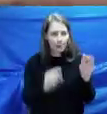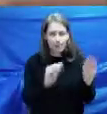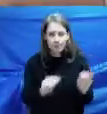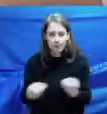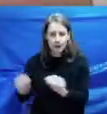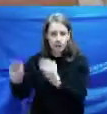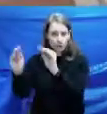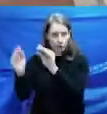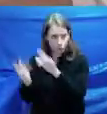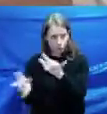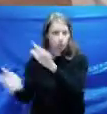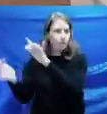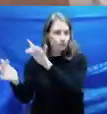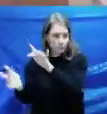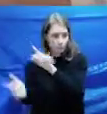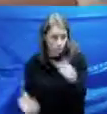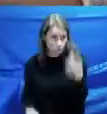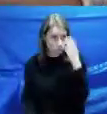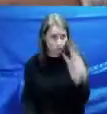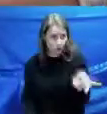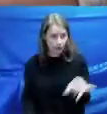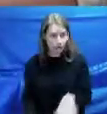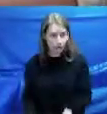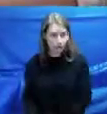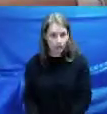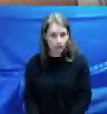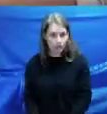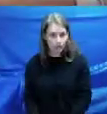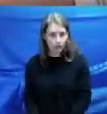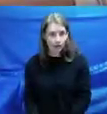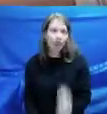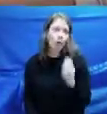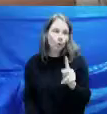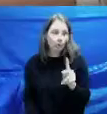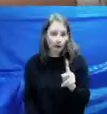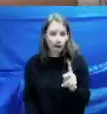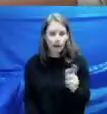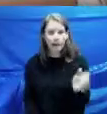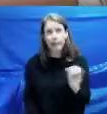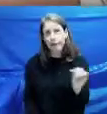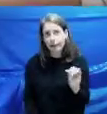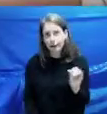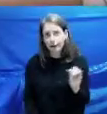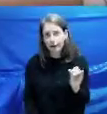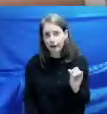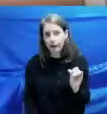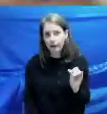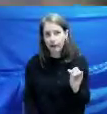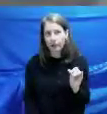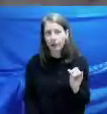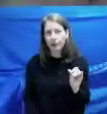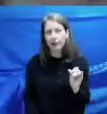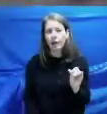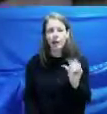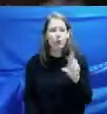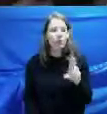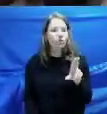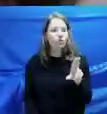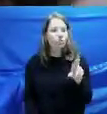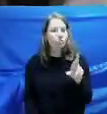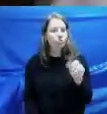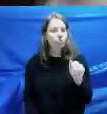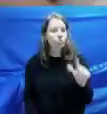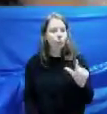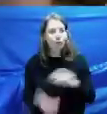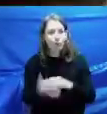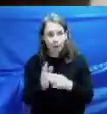one. Yeah. I don't. So okay, rural is like Kind of farming, like agriculture, right? Yeah. And then urban's kind of like where we live